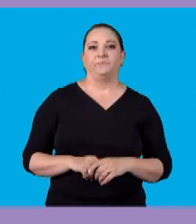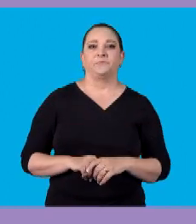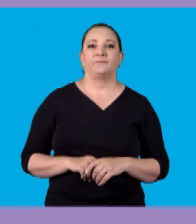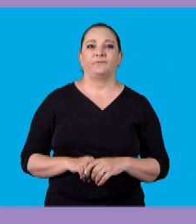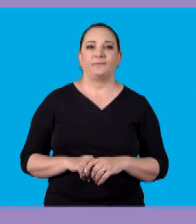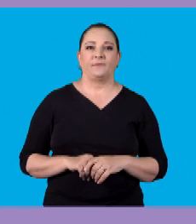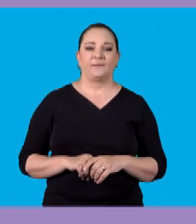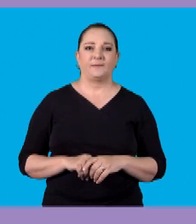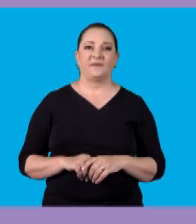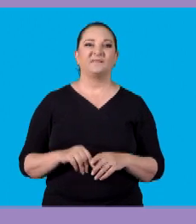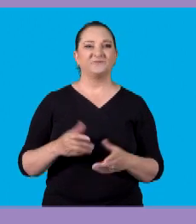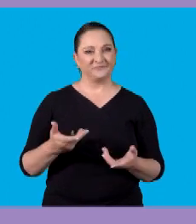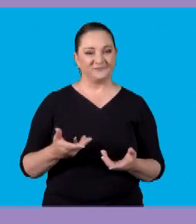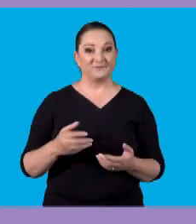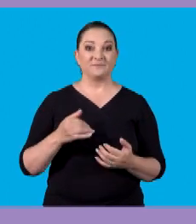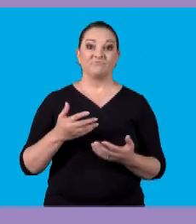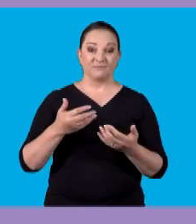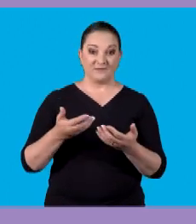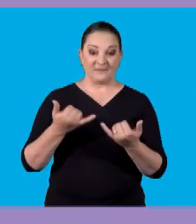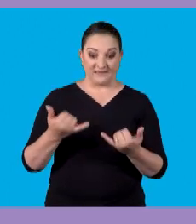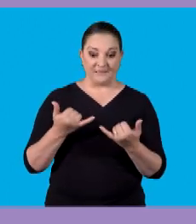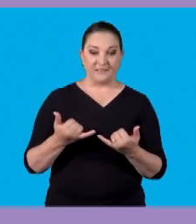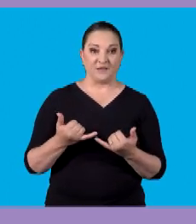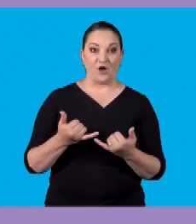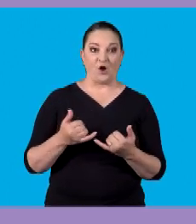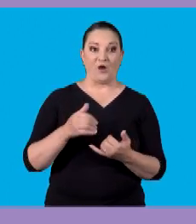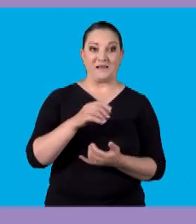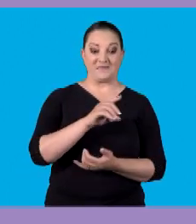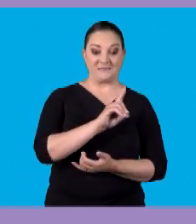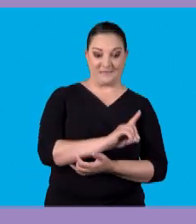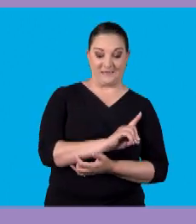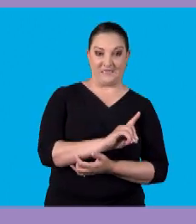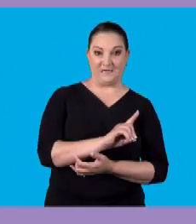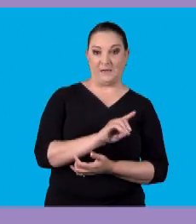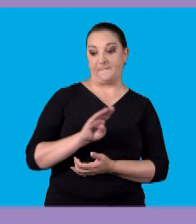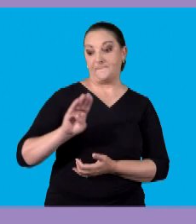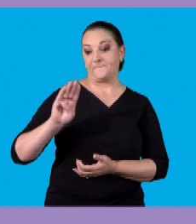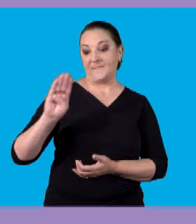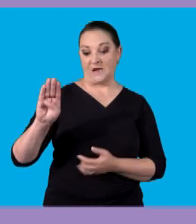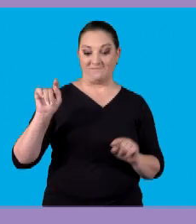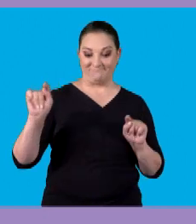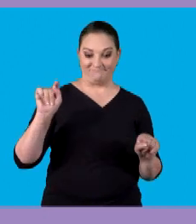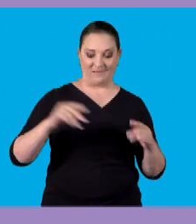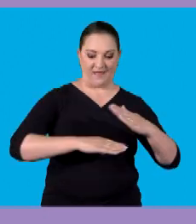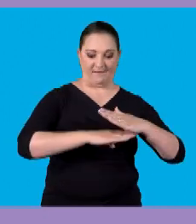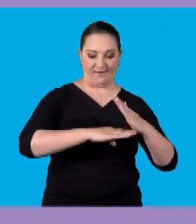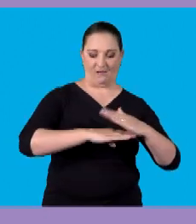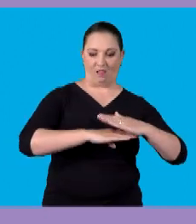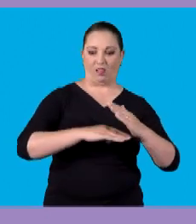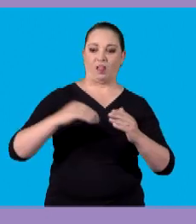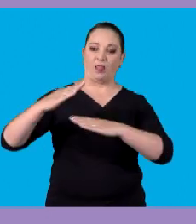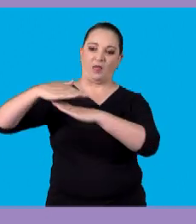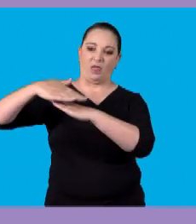of a parallelogram are equal. That is going to be angle D and angle B. So